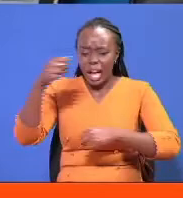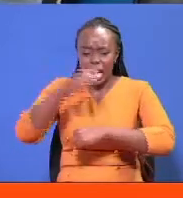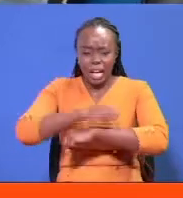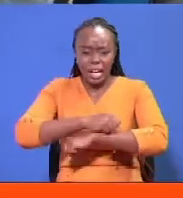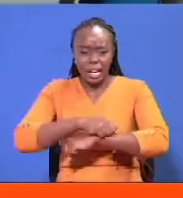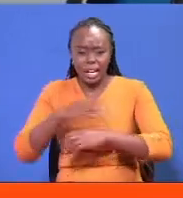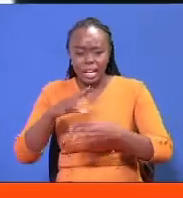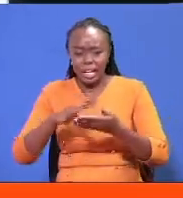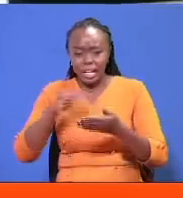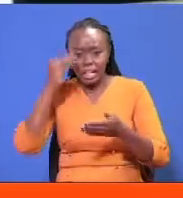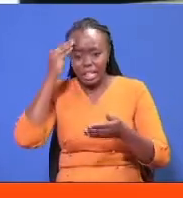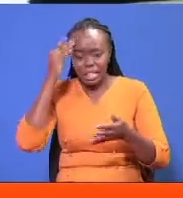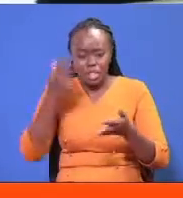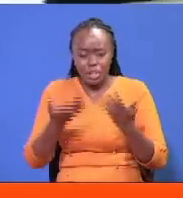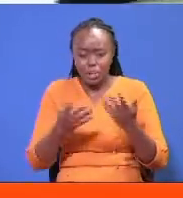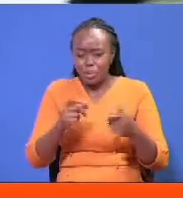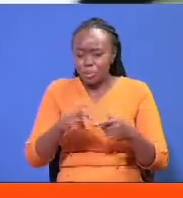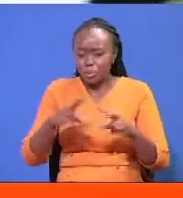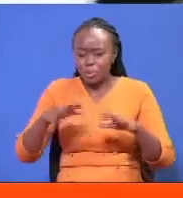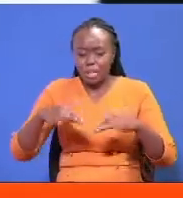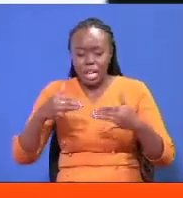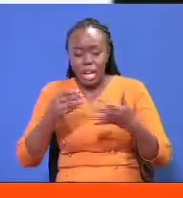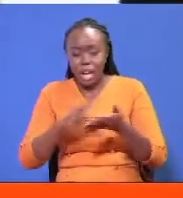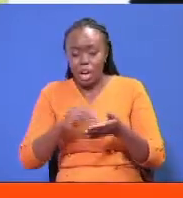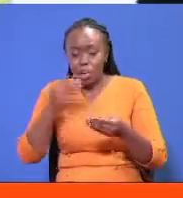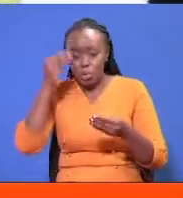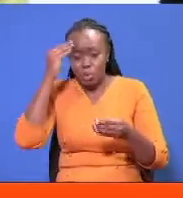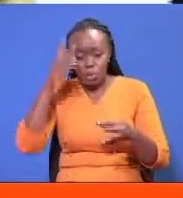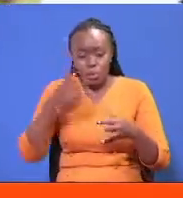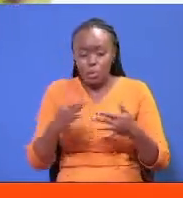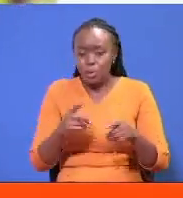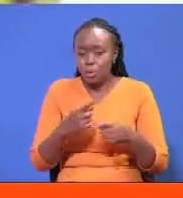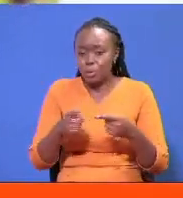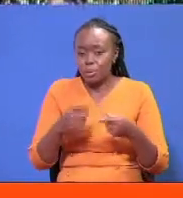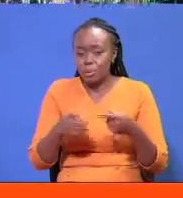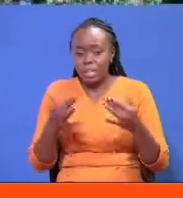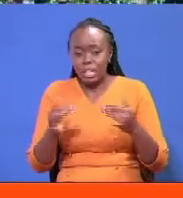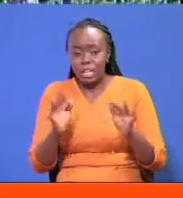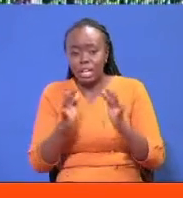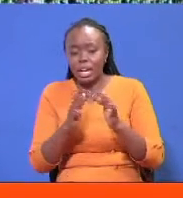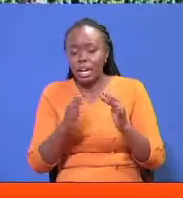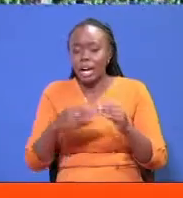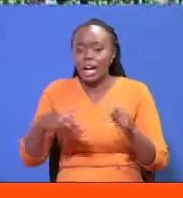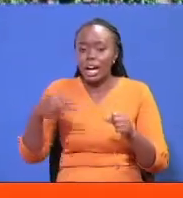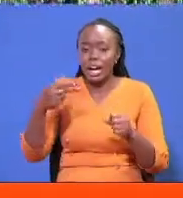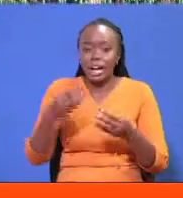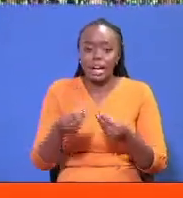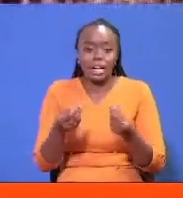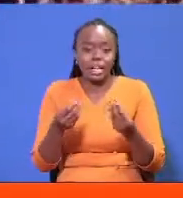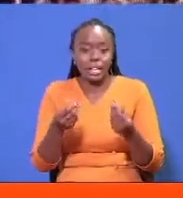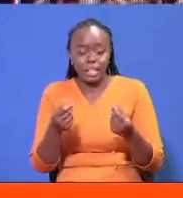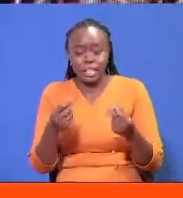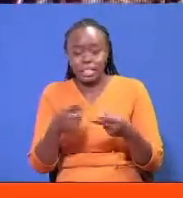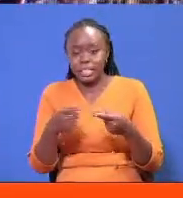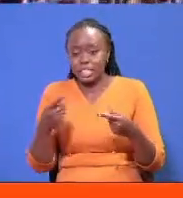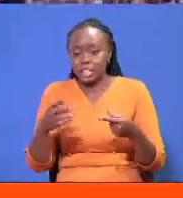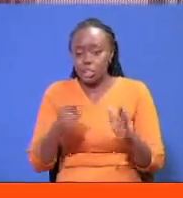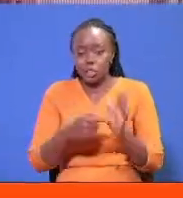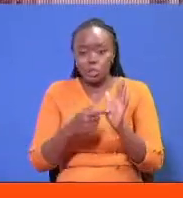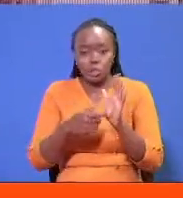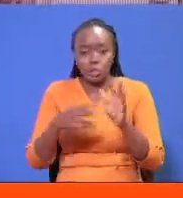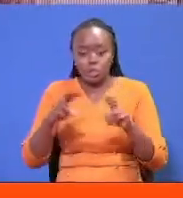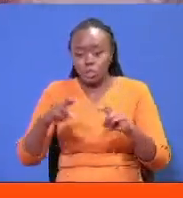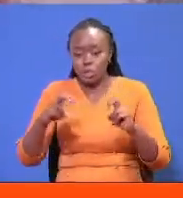mapping, though I'm not here to revisit what we learned, but how technological advancement has made it easy to combine cartography and survey in